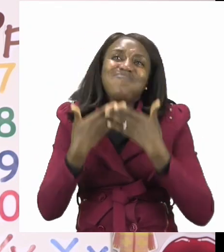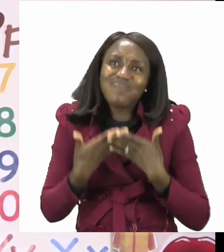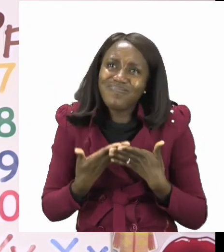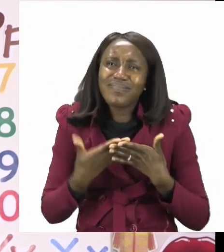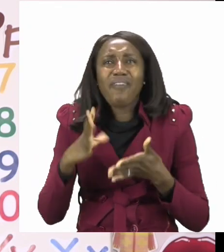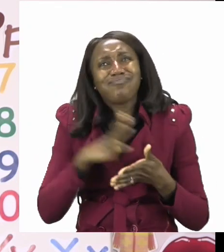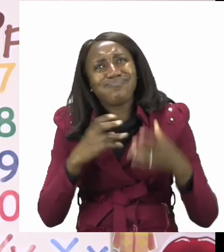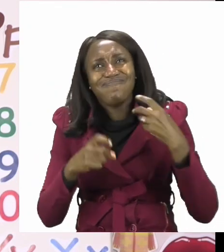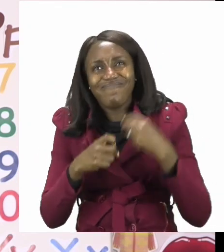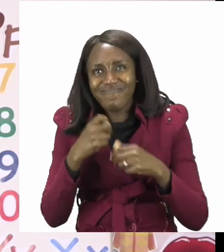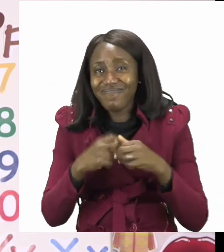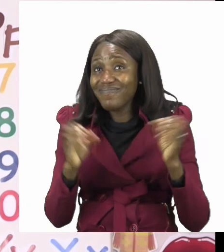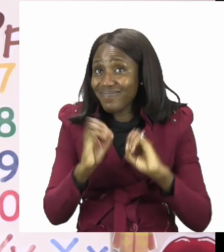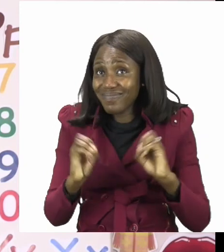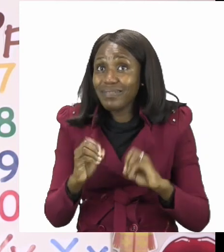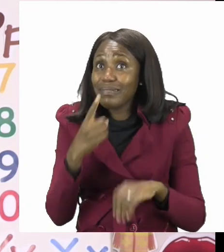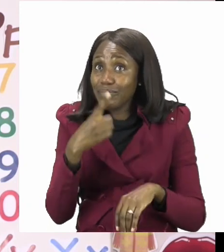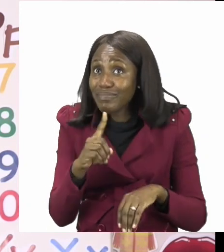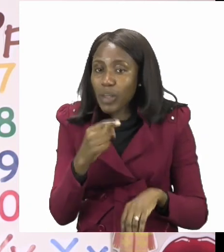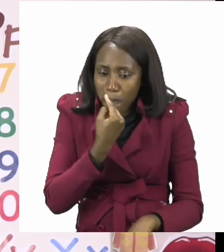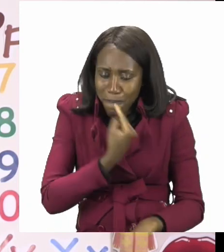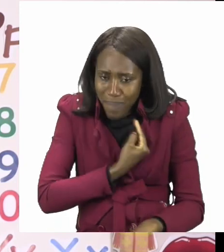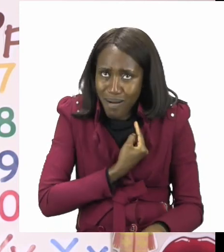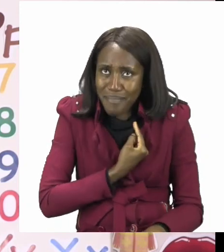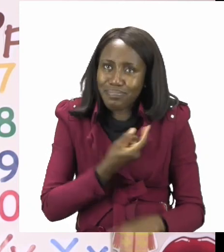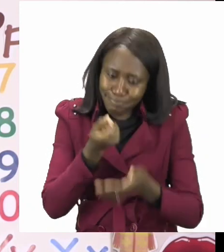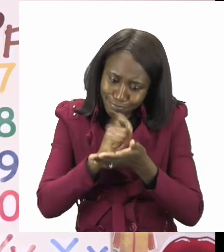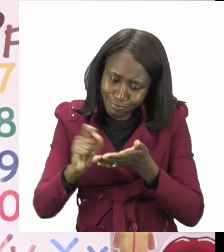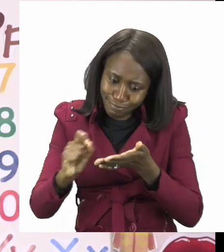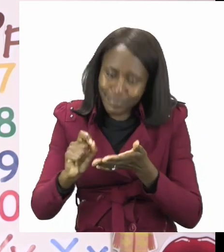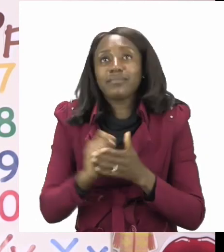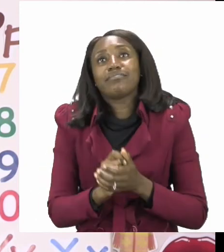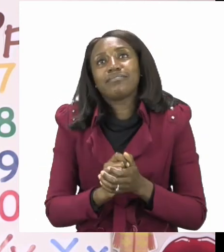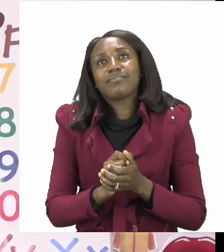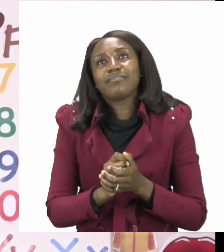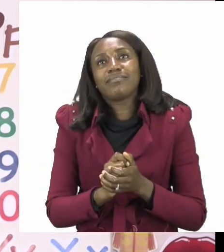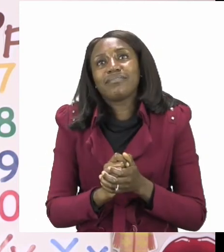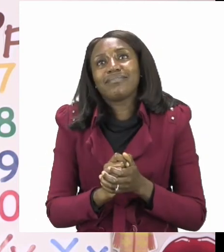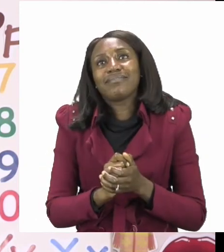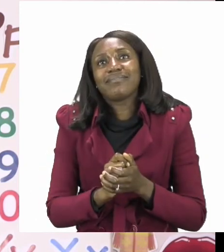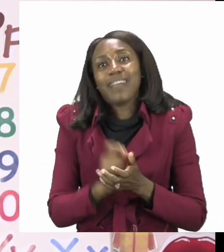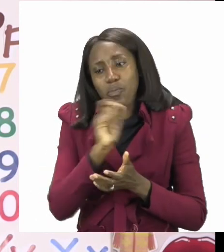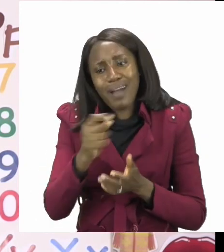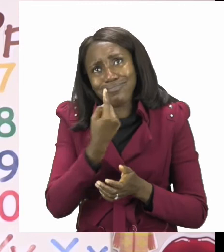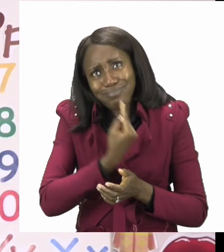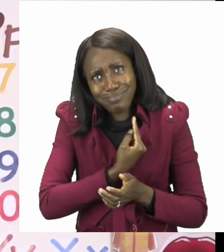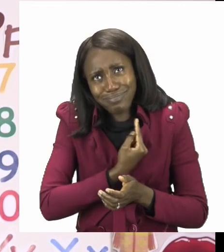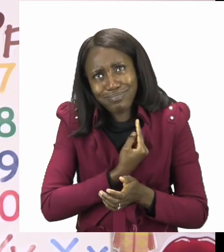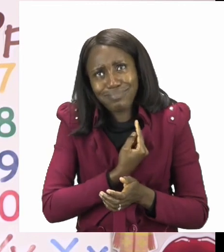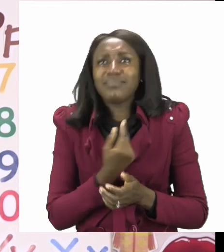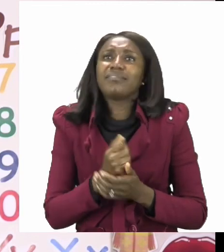can always ask an adult for help. But promise me that you will finish your work by